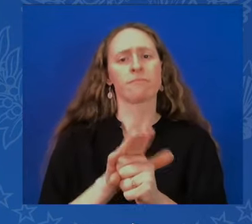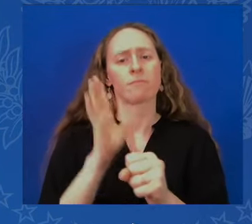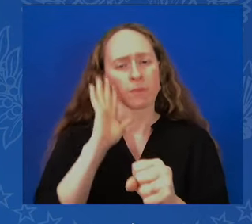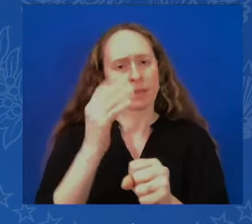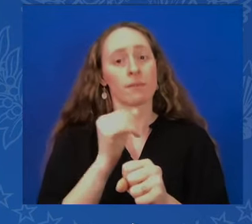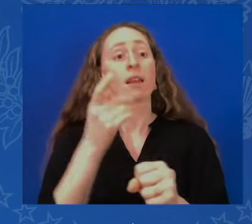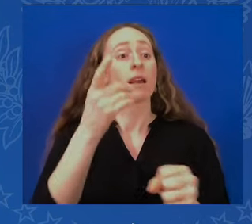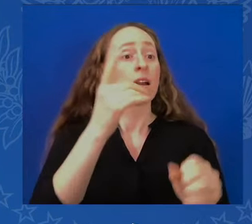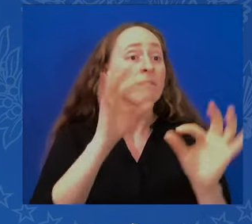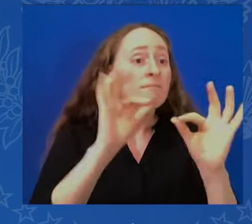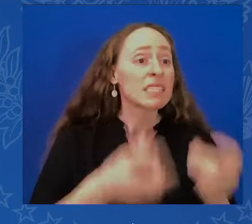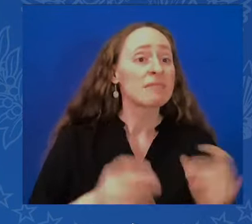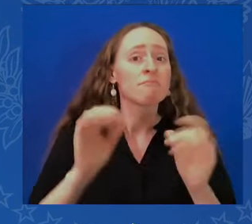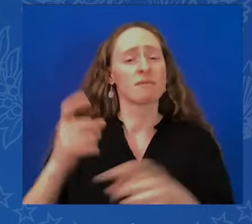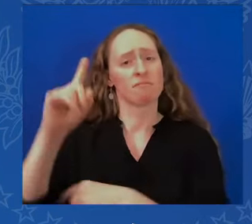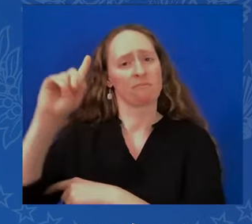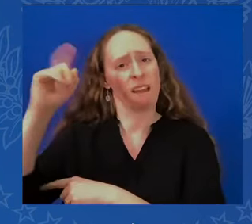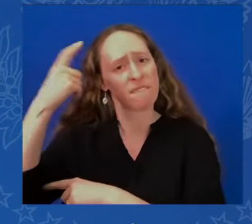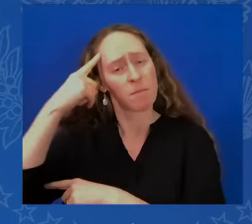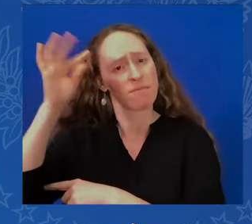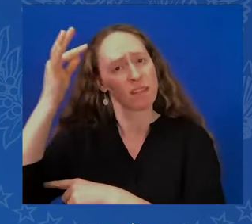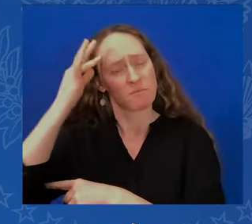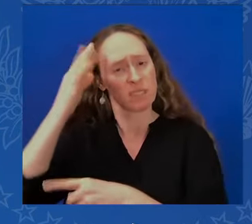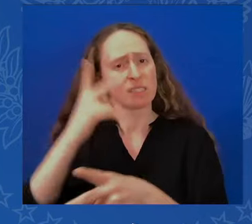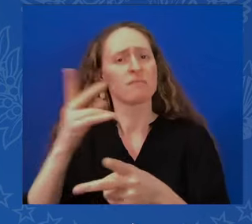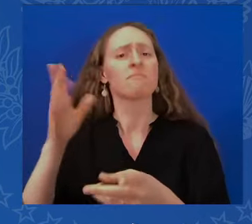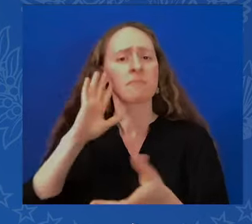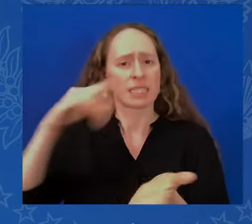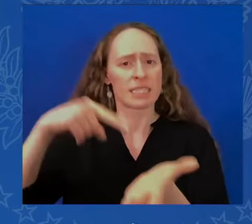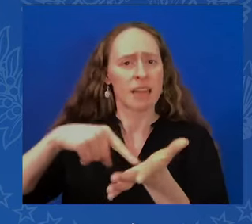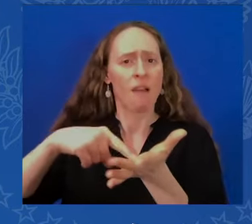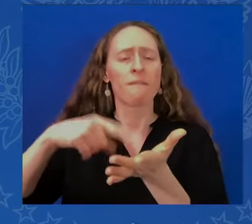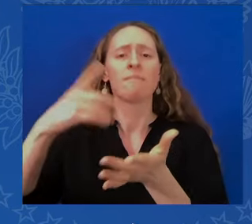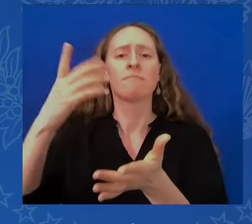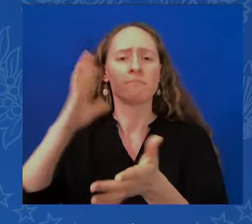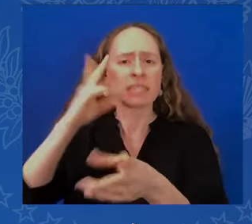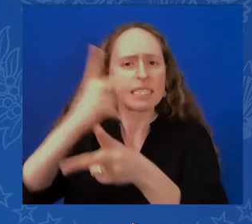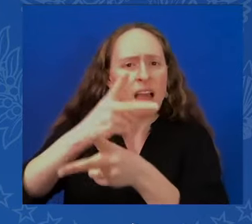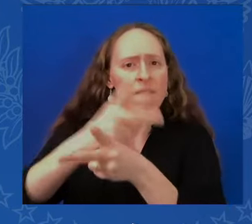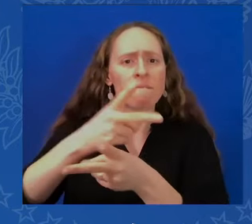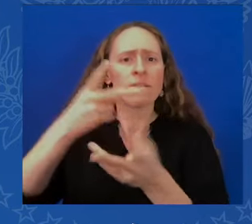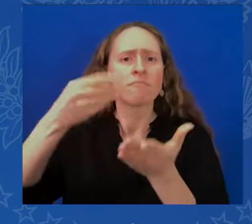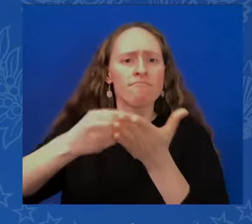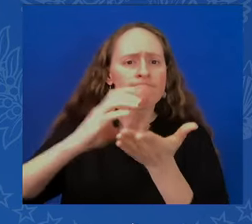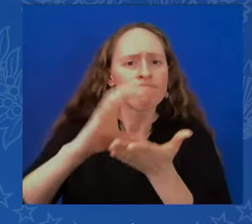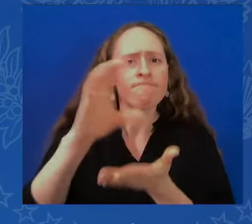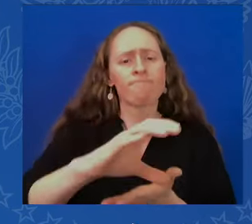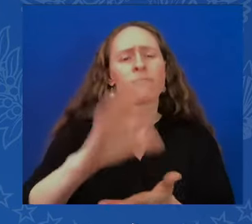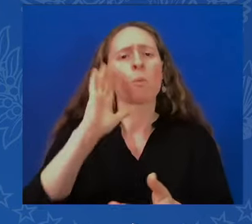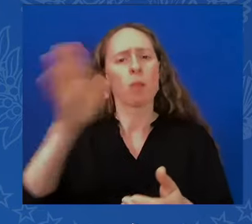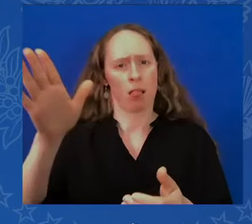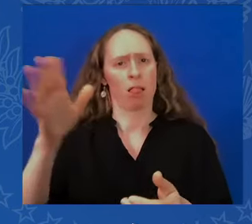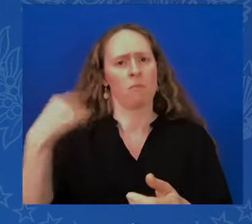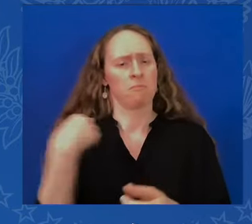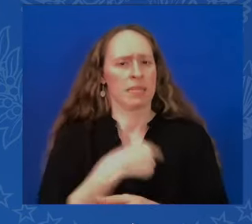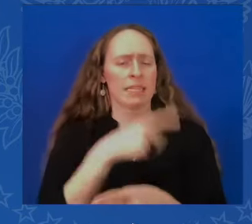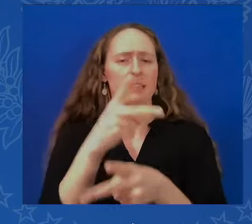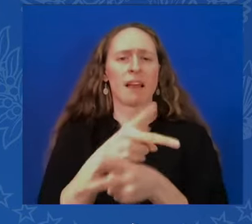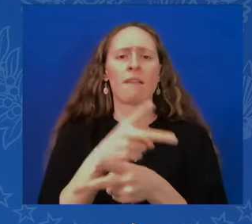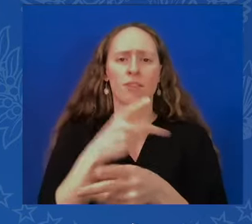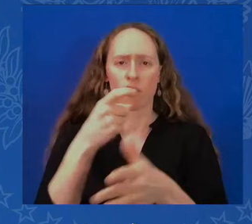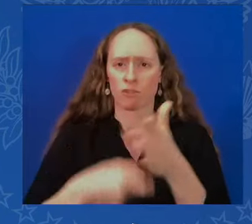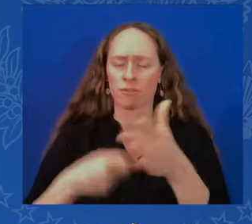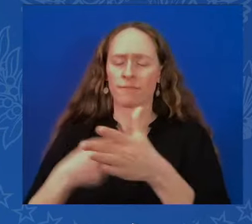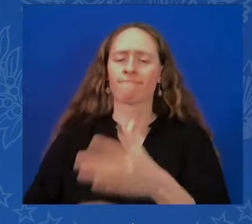be held accountable to the fullest extent the law will allow. But I also want to be clear. We will support Maryland and Baltimore every step